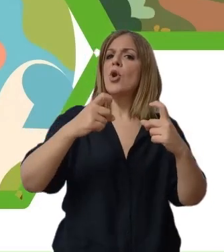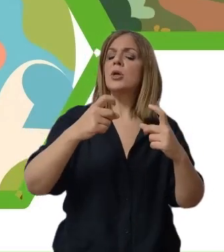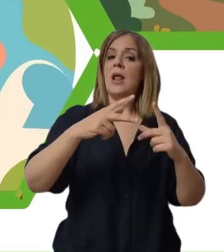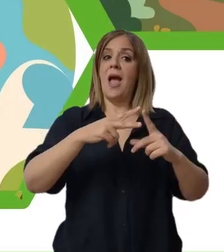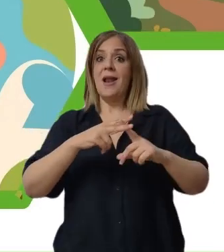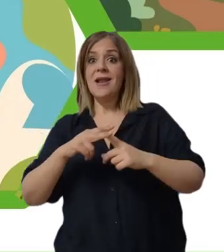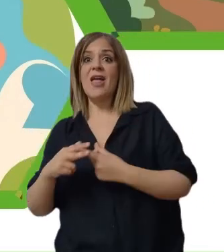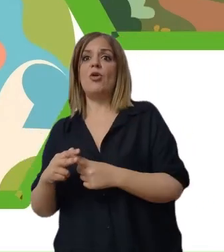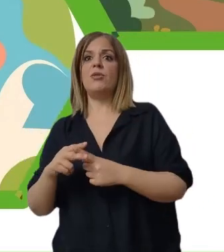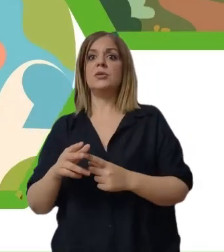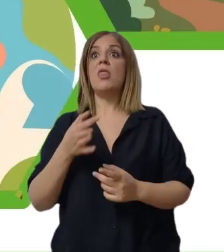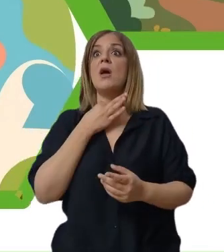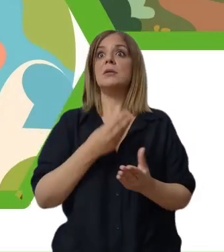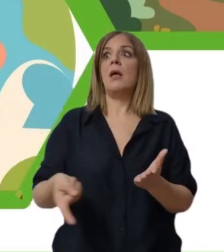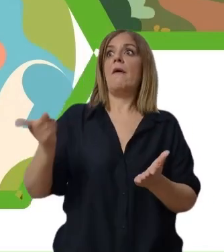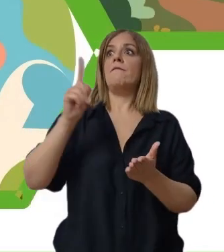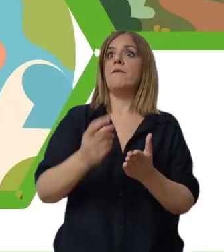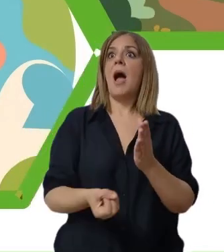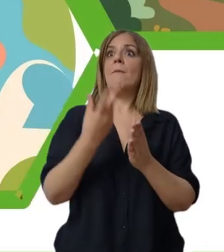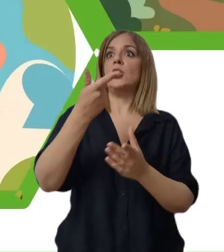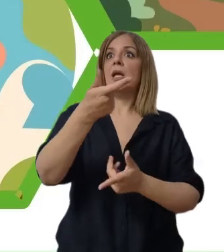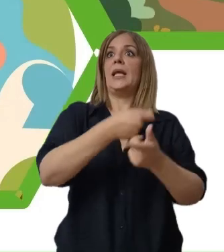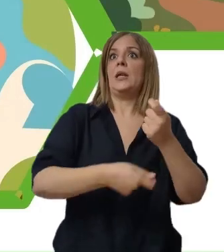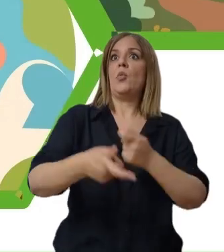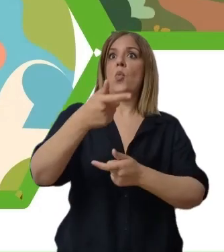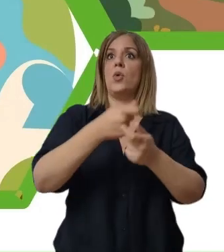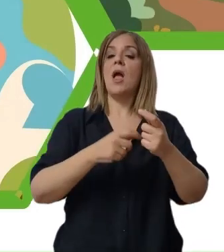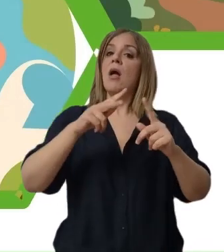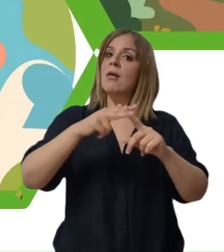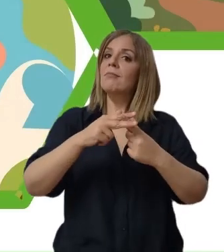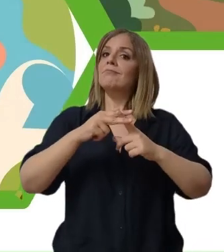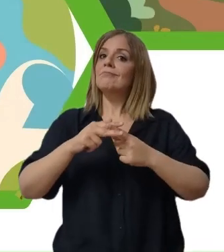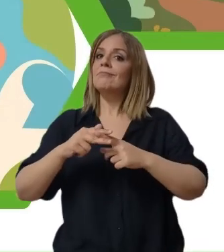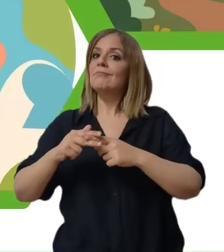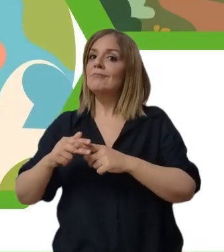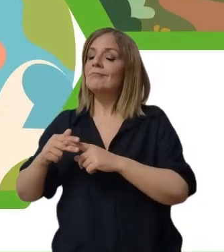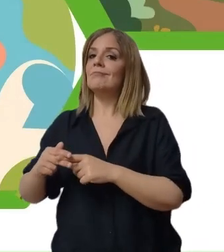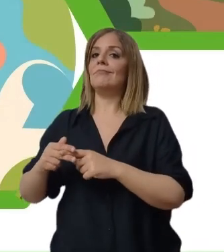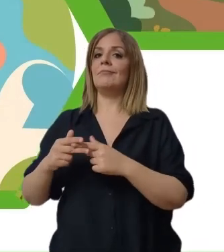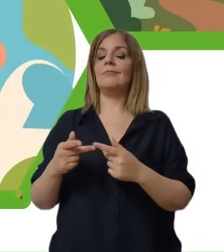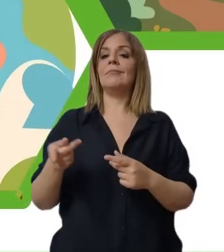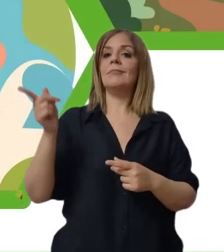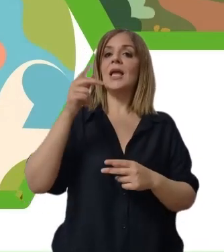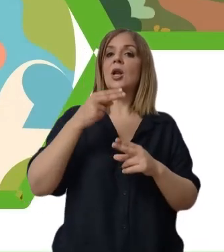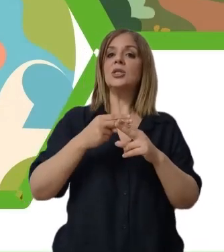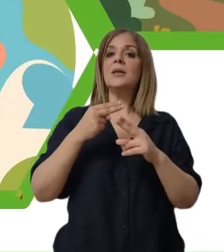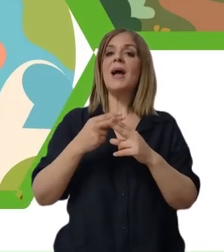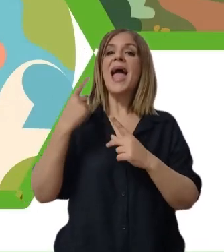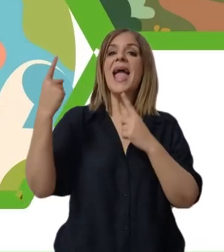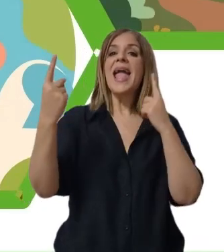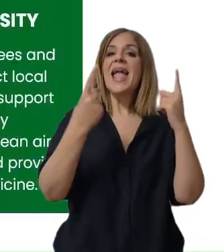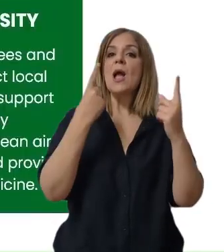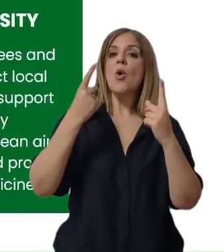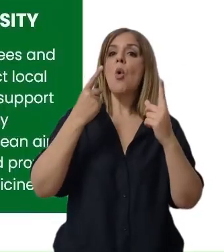buying all again and again new things, and also choosing eco-friendly products.